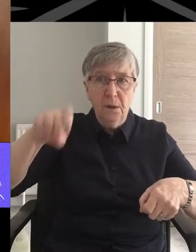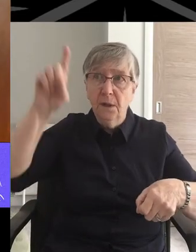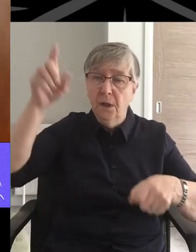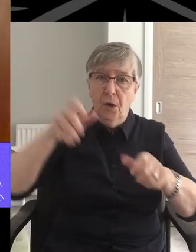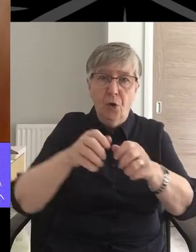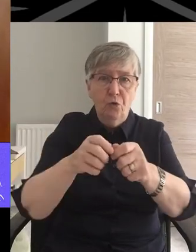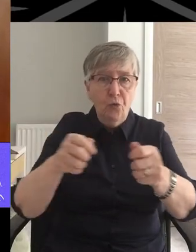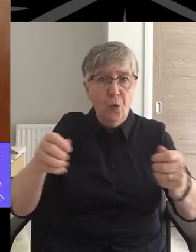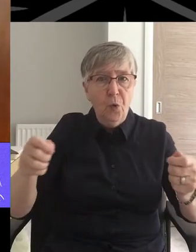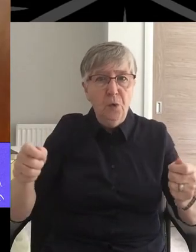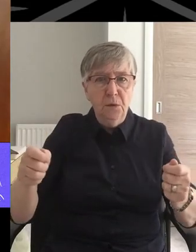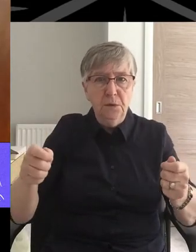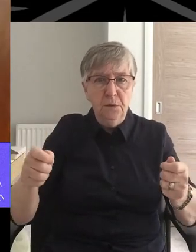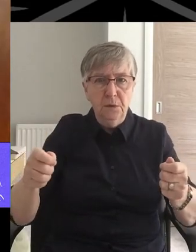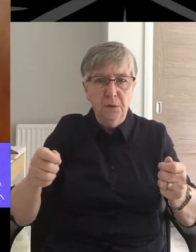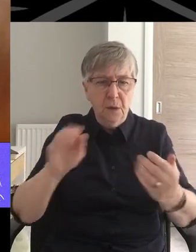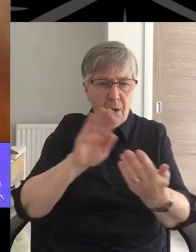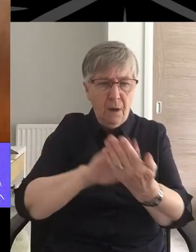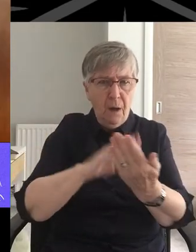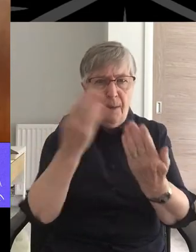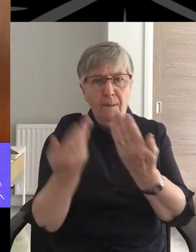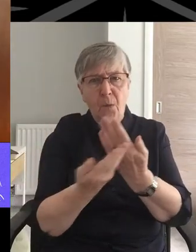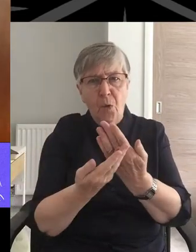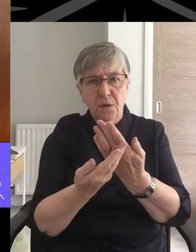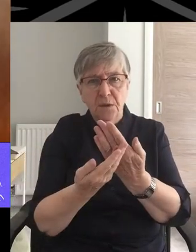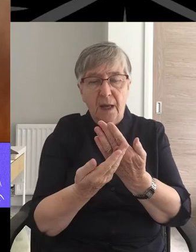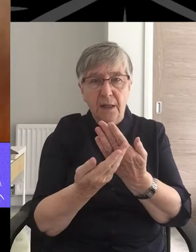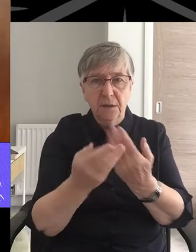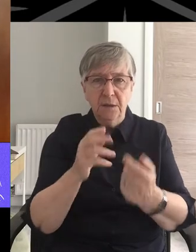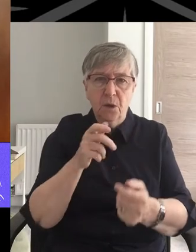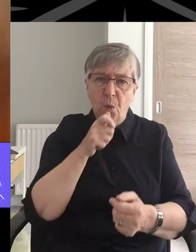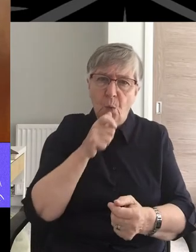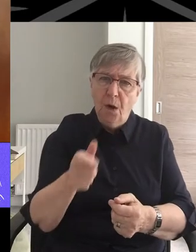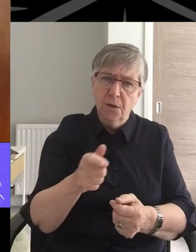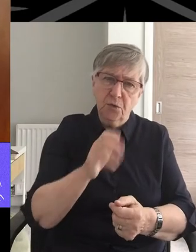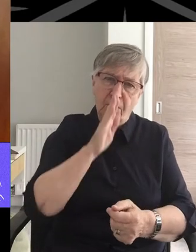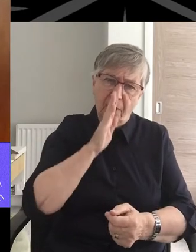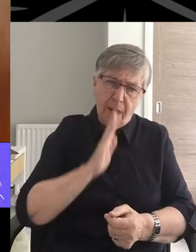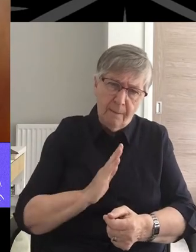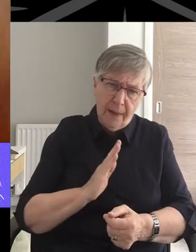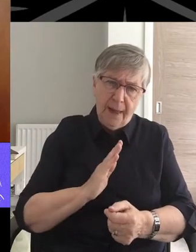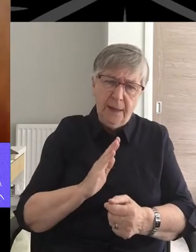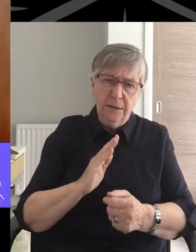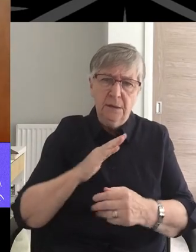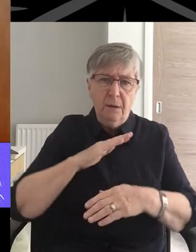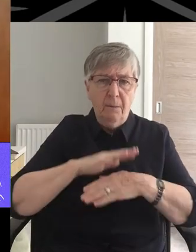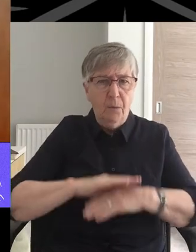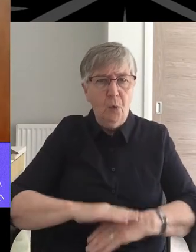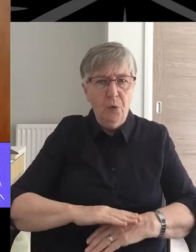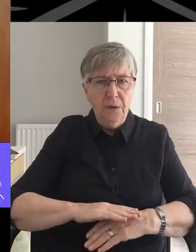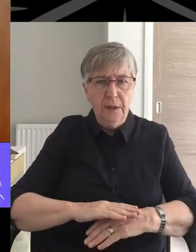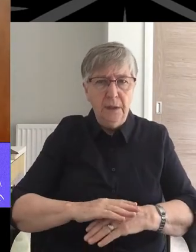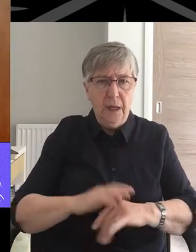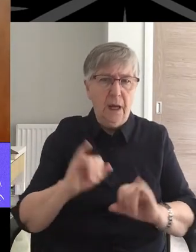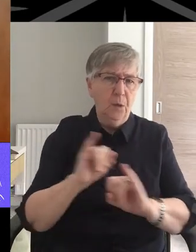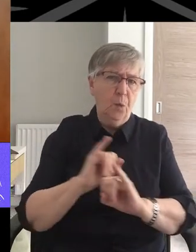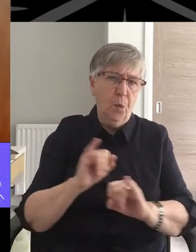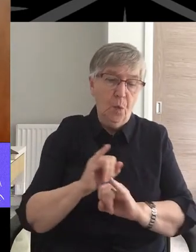before me. On both sides it were written words of lament and mourning and